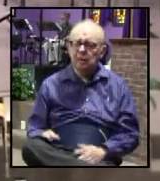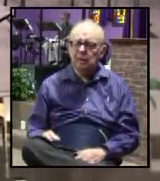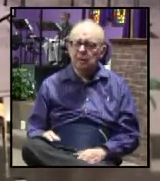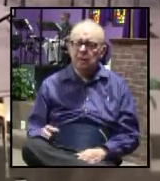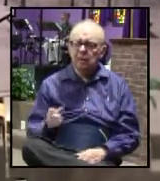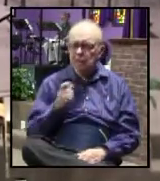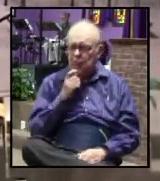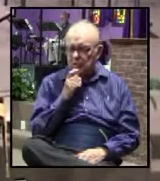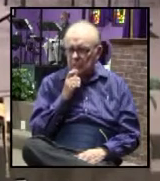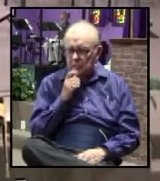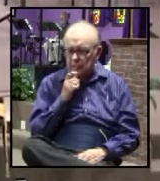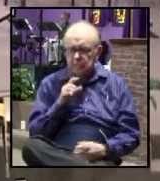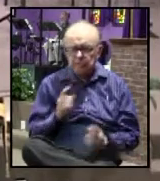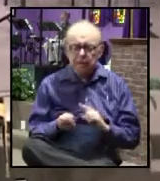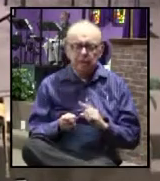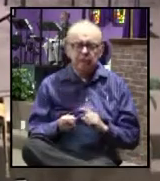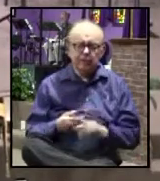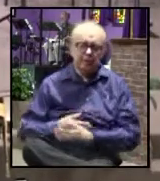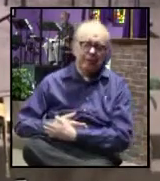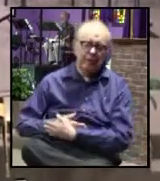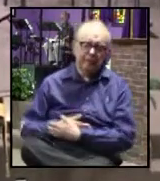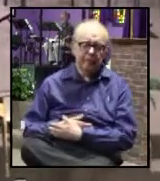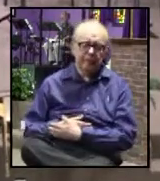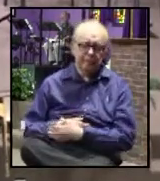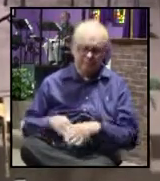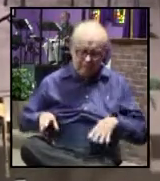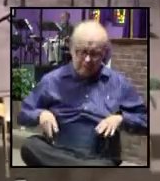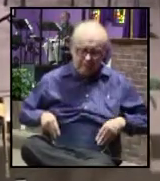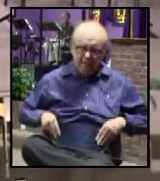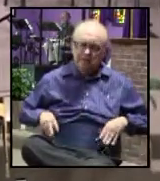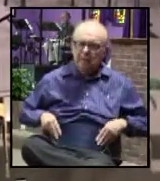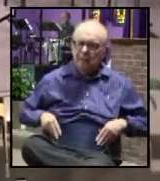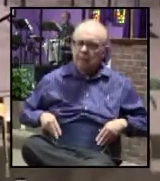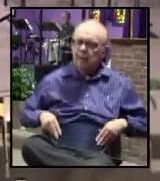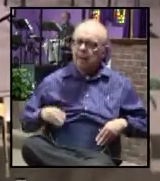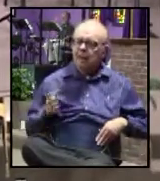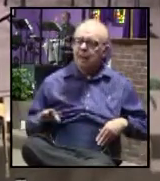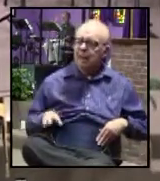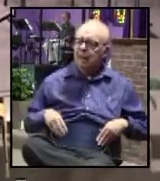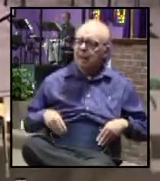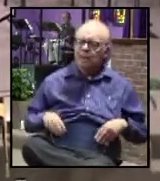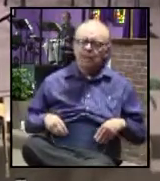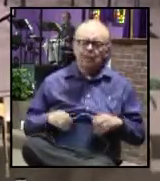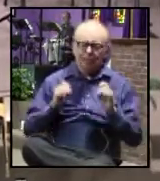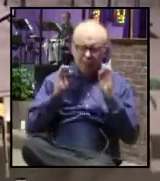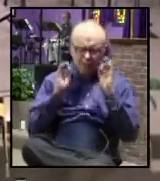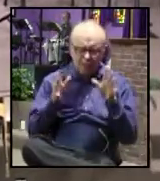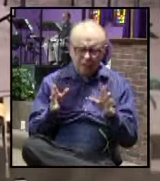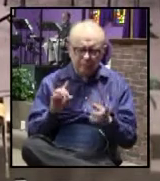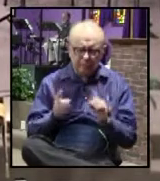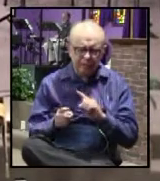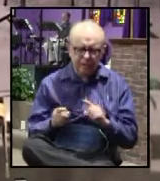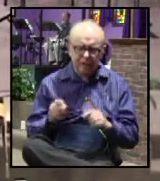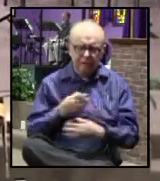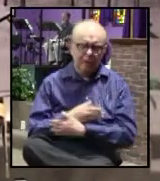Who here has changed a baby's diaper? Show of hands. Ever changed a baby's diaper? It's disgusting, right?